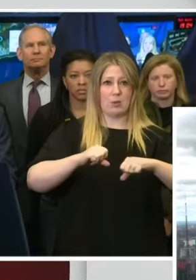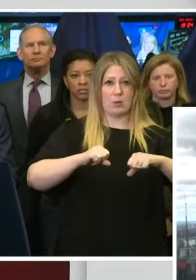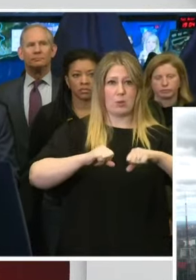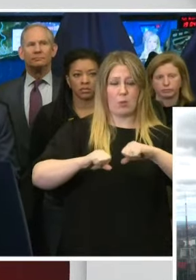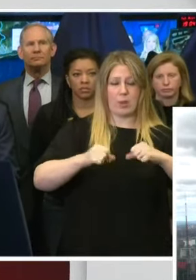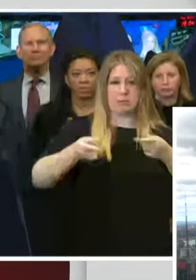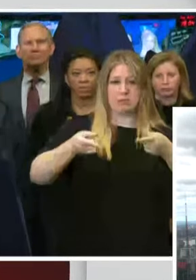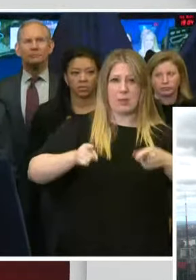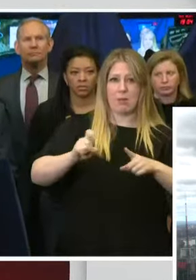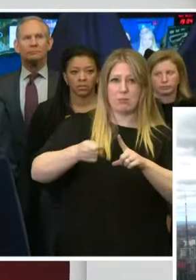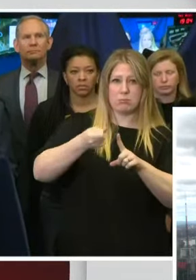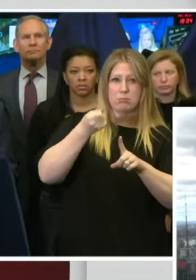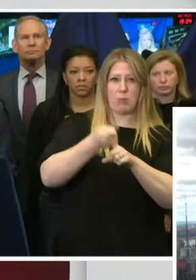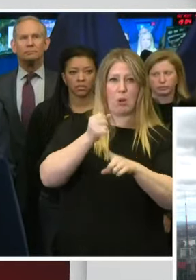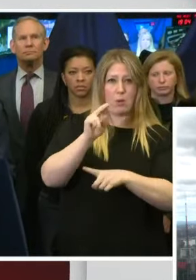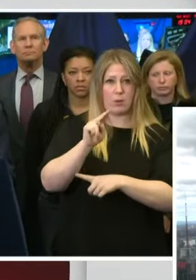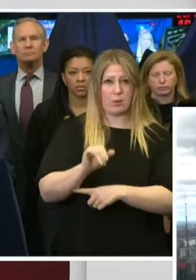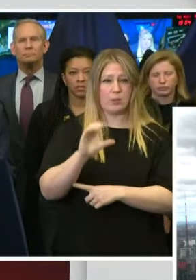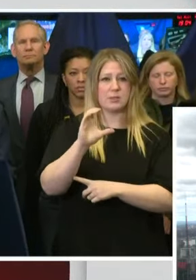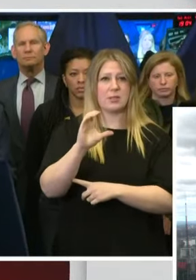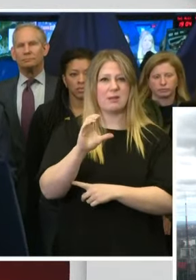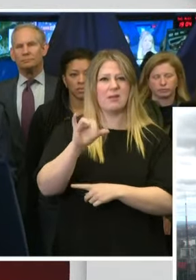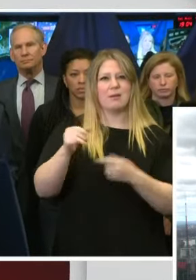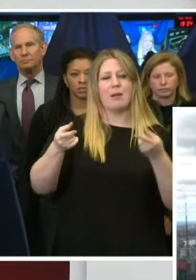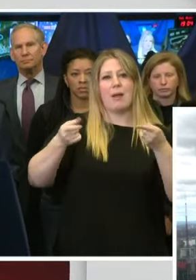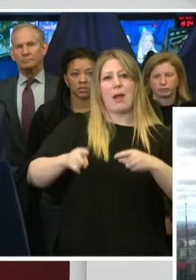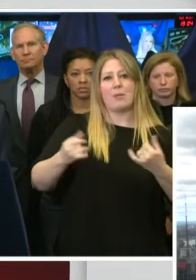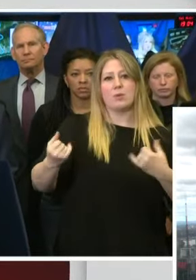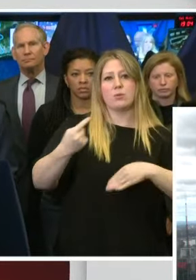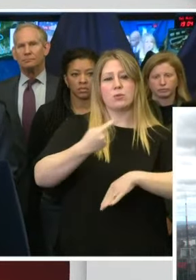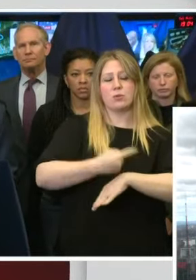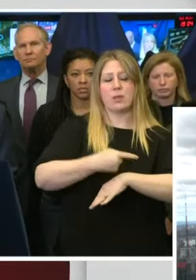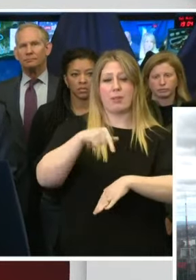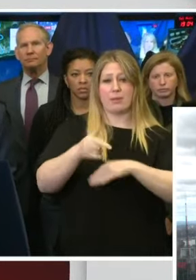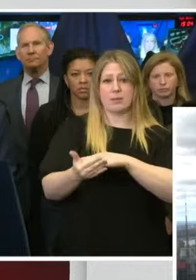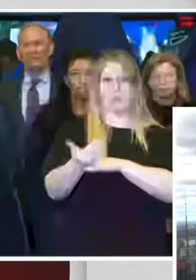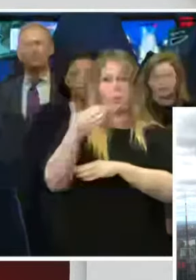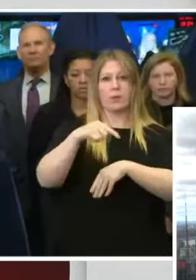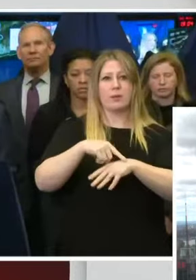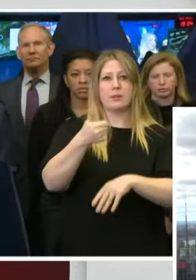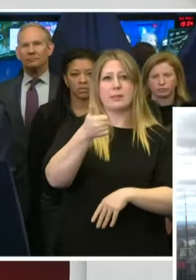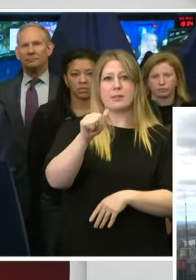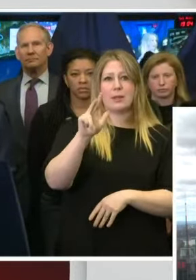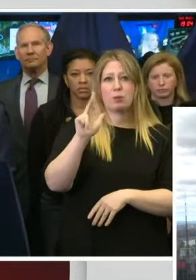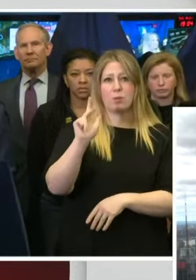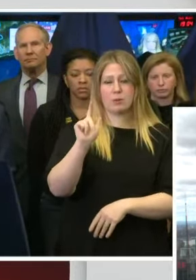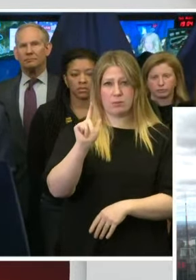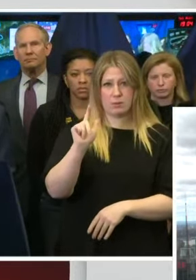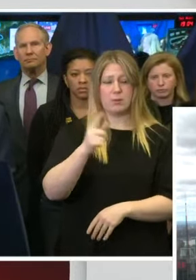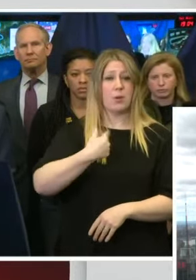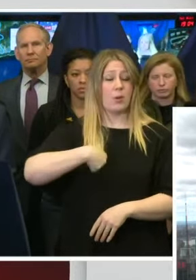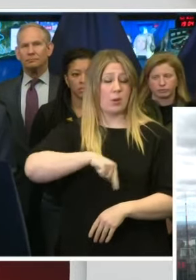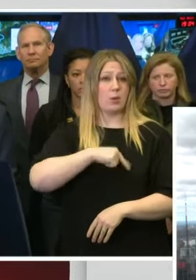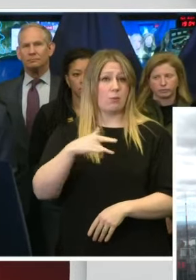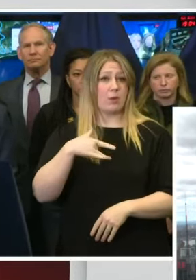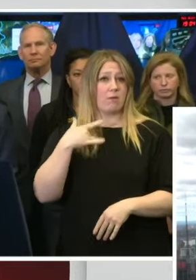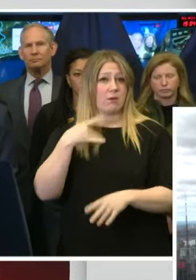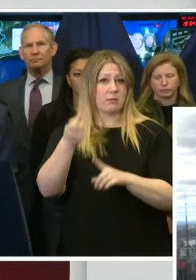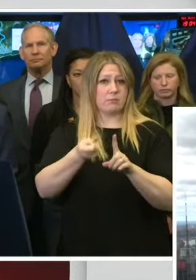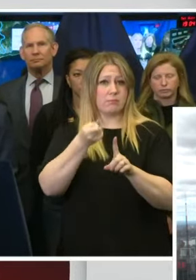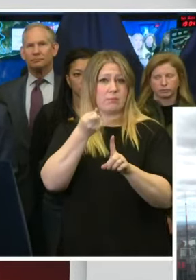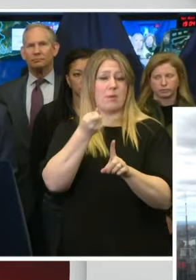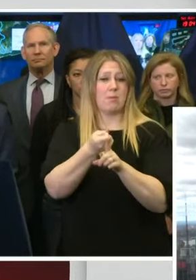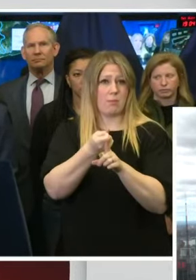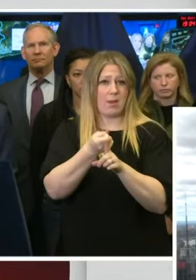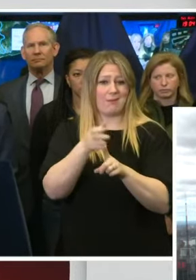that hit our city around 10:23 a.m. We felt the impact of this 4.7